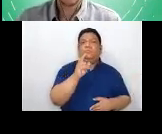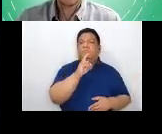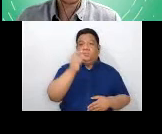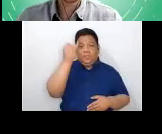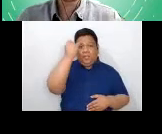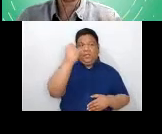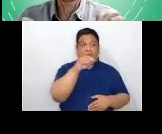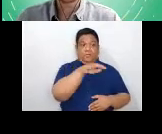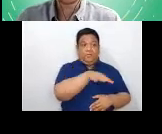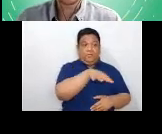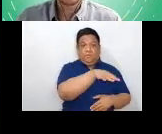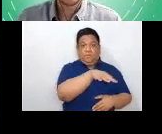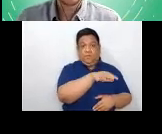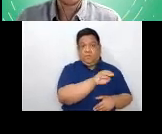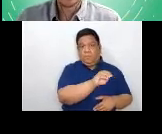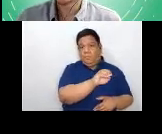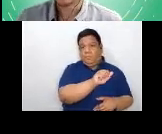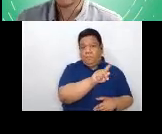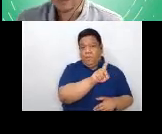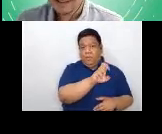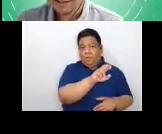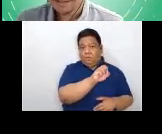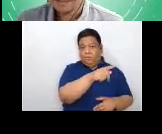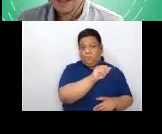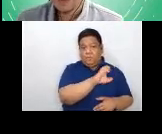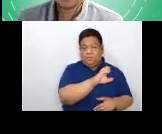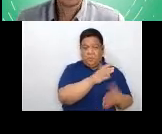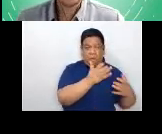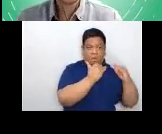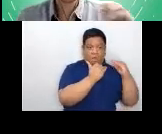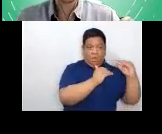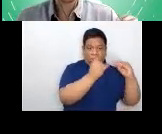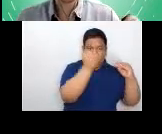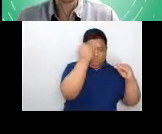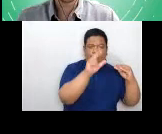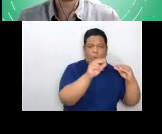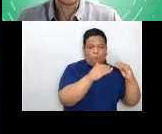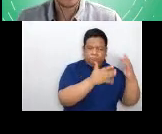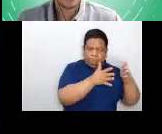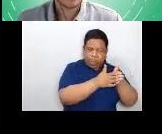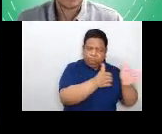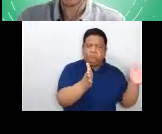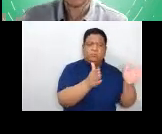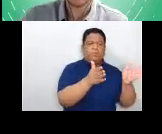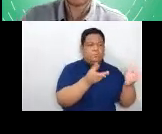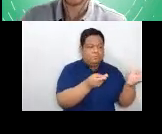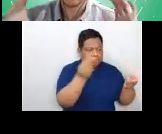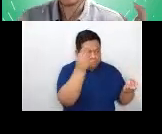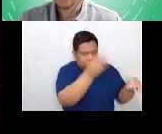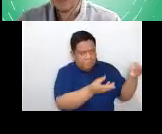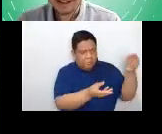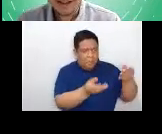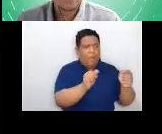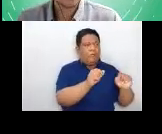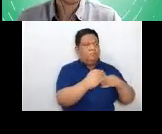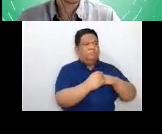makerspace is you don't want to limit any ideas. The goal is to facilitate the making, the ideation of